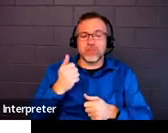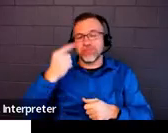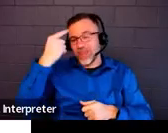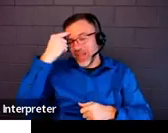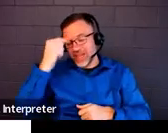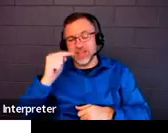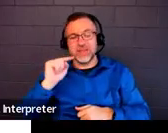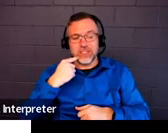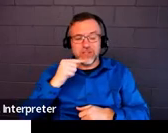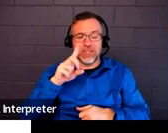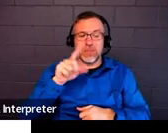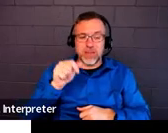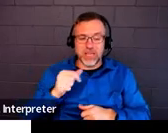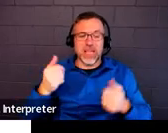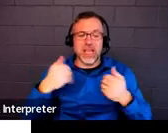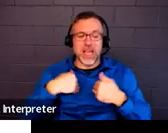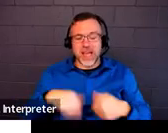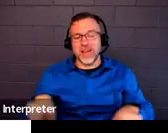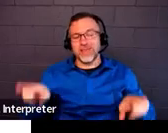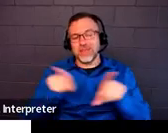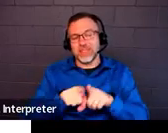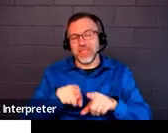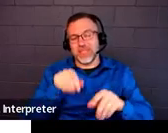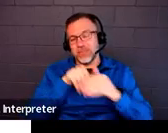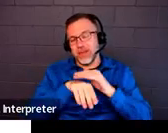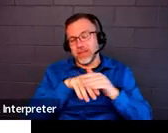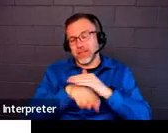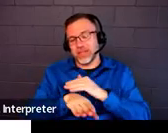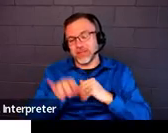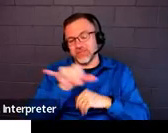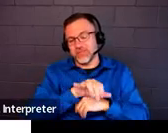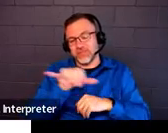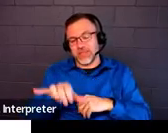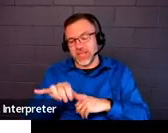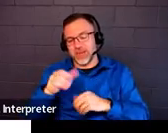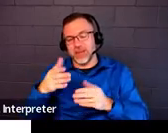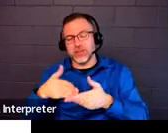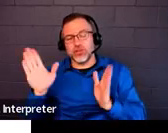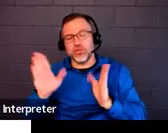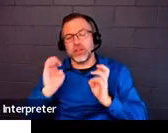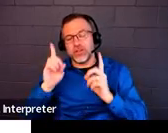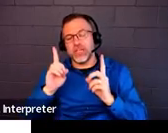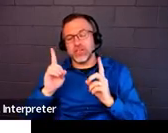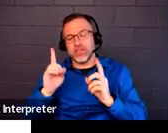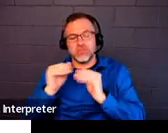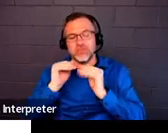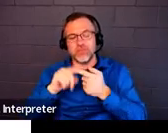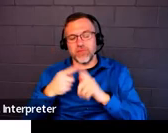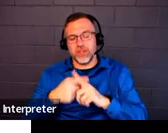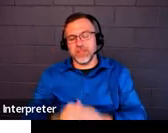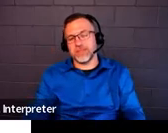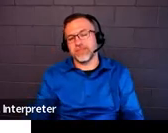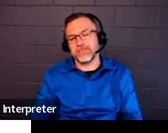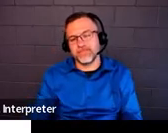have the same access as their general education peers do.